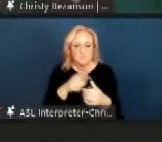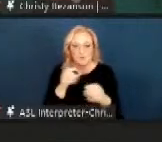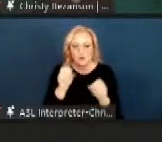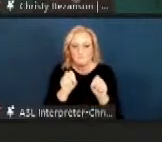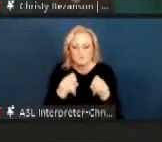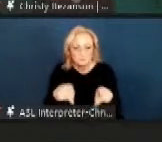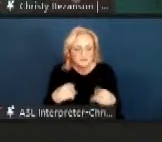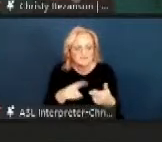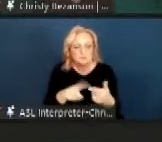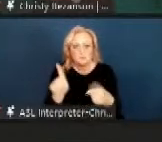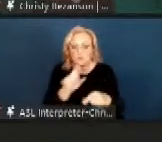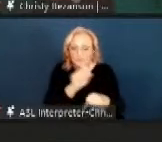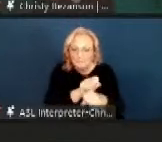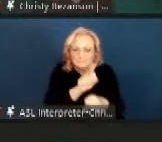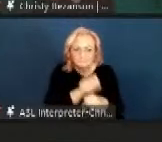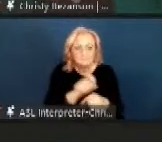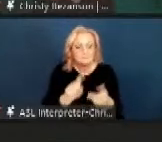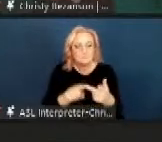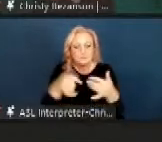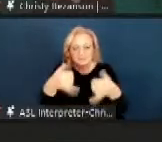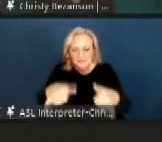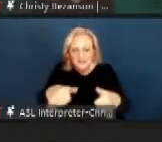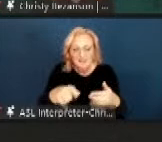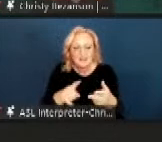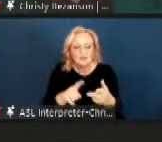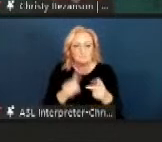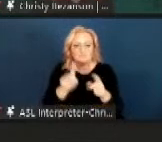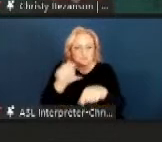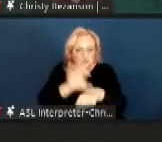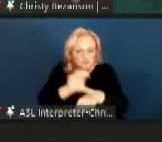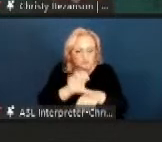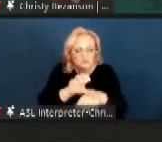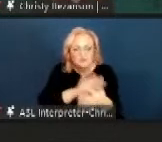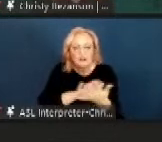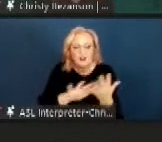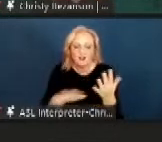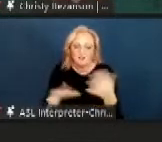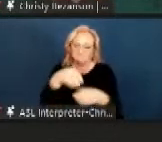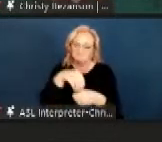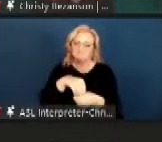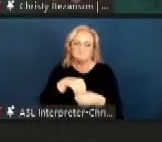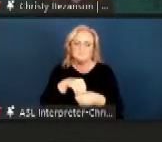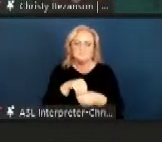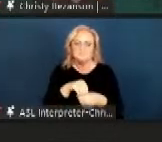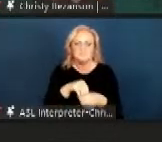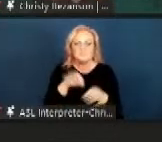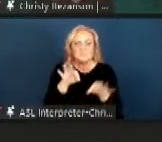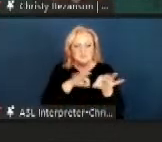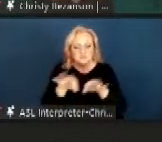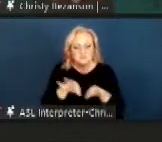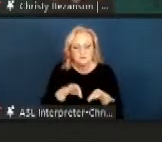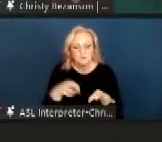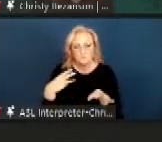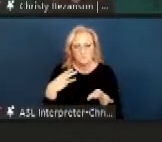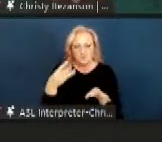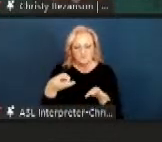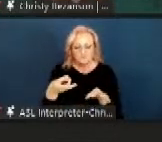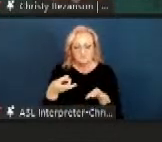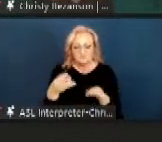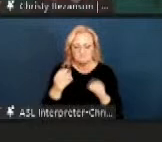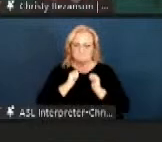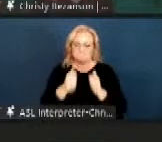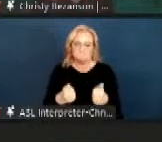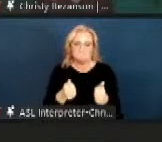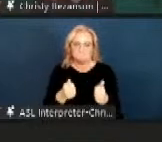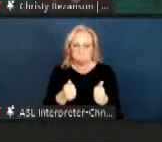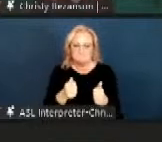live, where we work, where we play, where we worship. And I want to talk a little bit about how Washington took a bold and